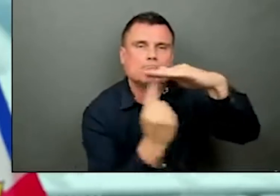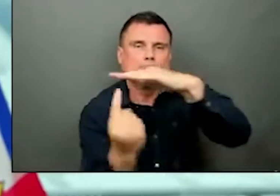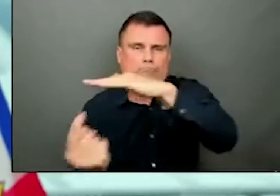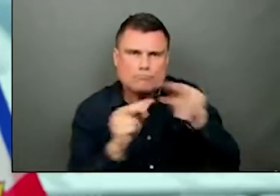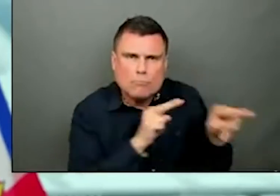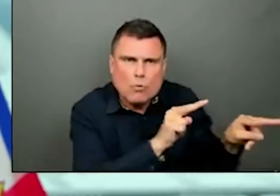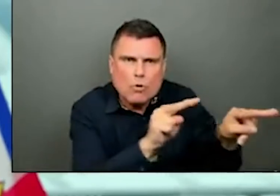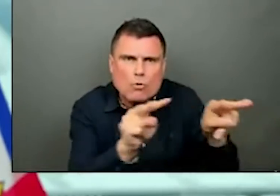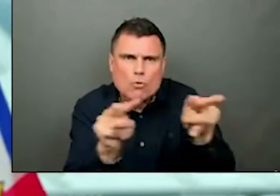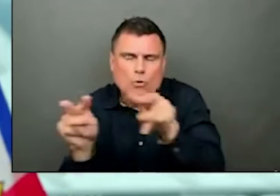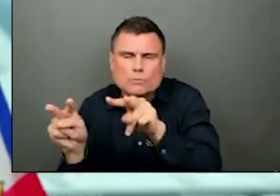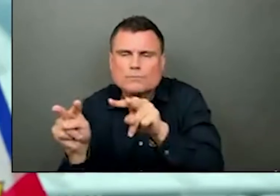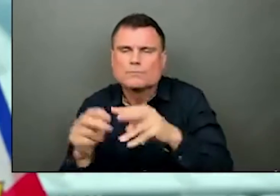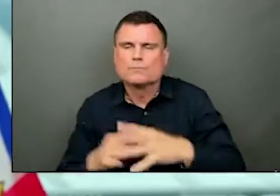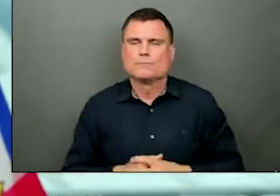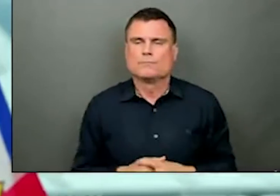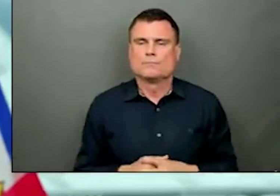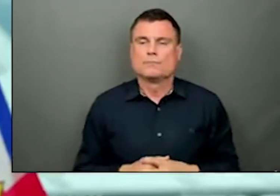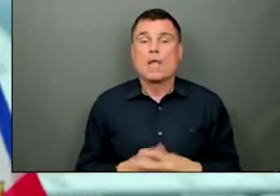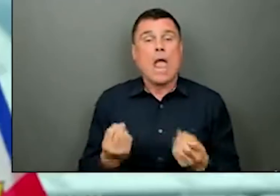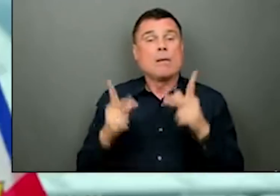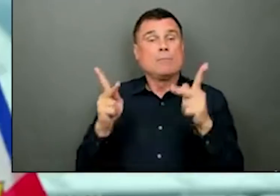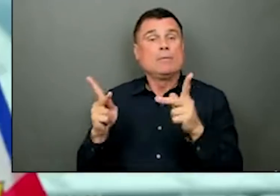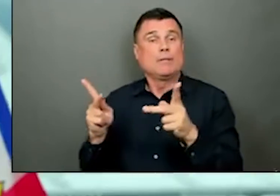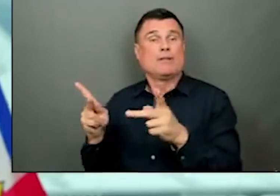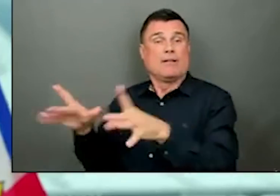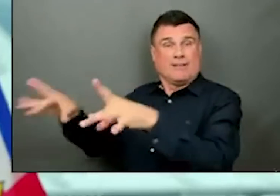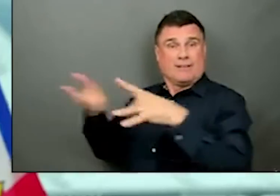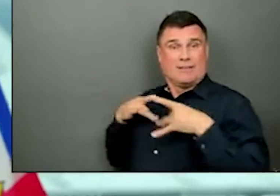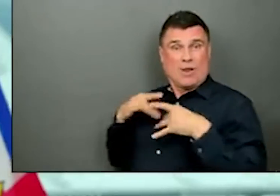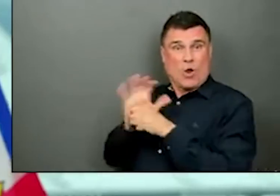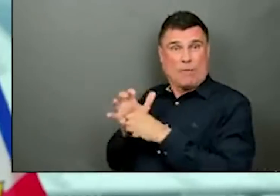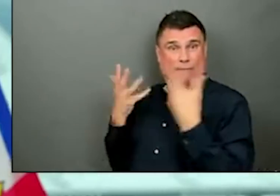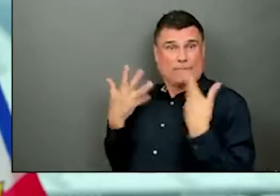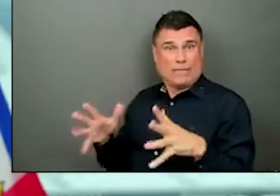122,518 who have recovered from COVID-19.